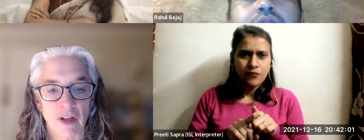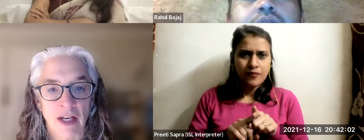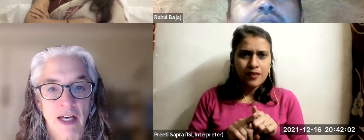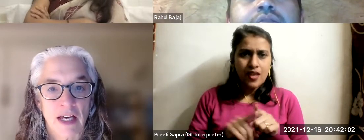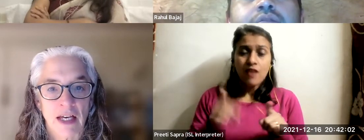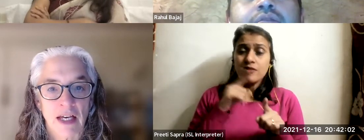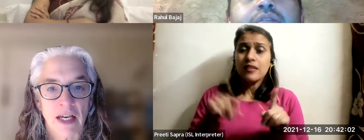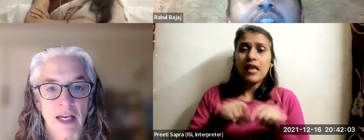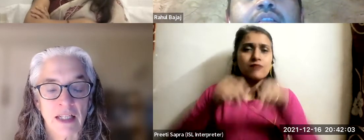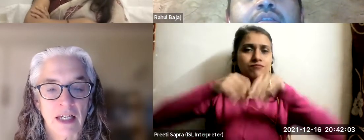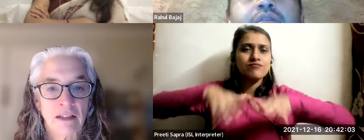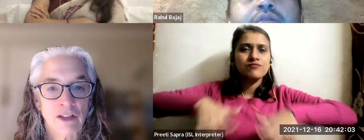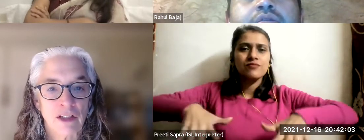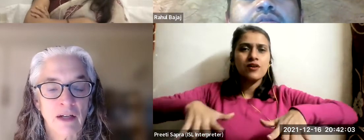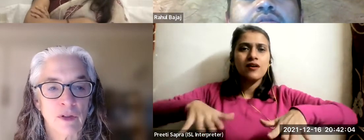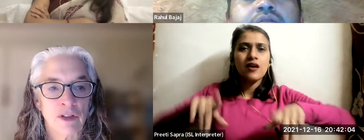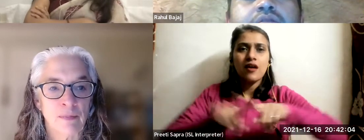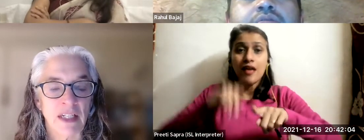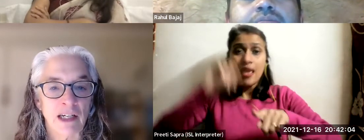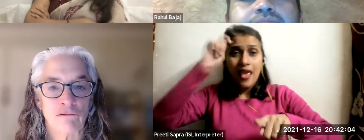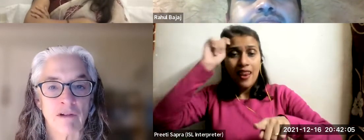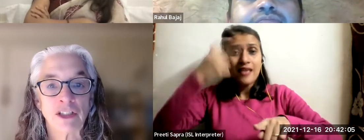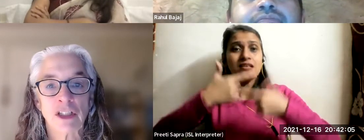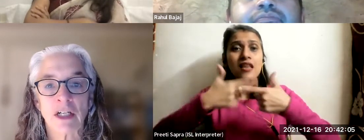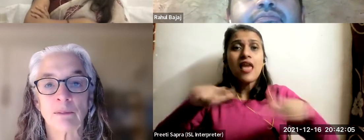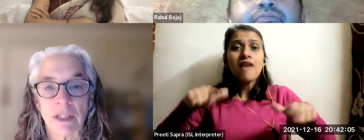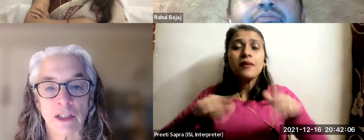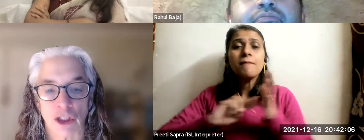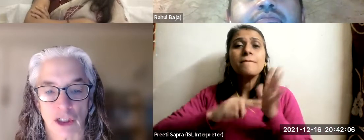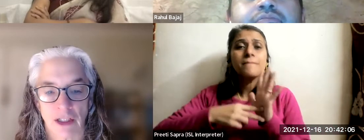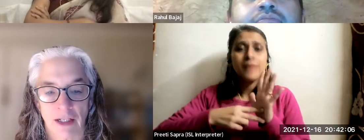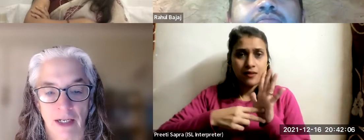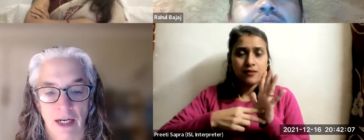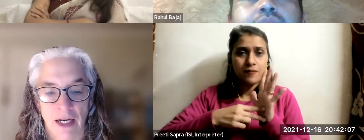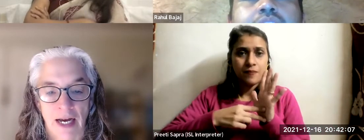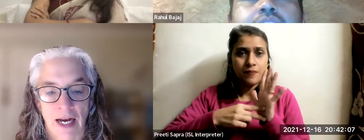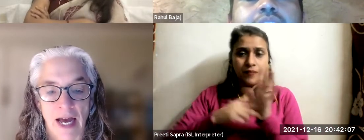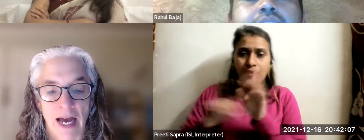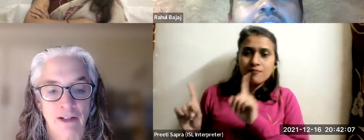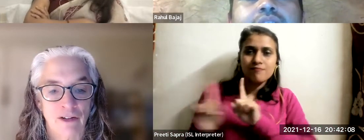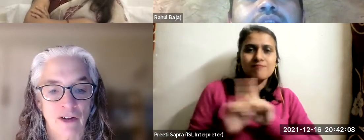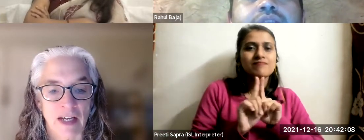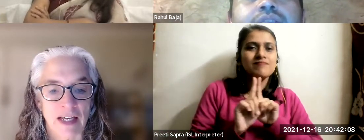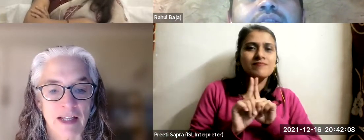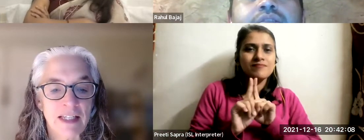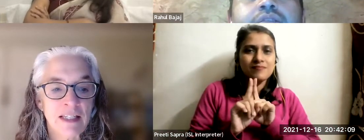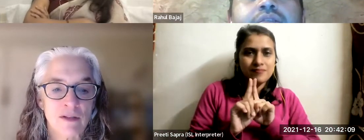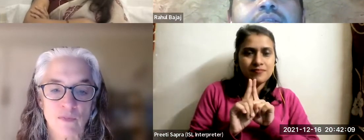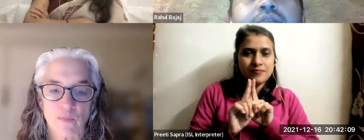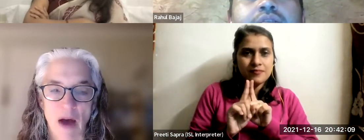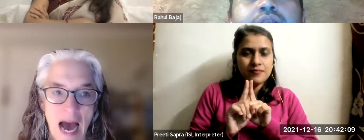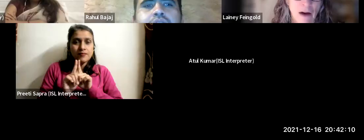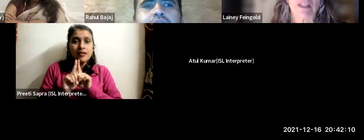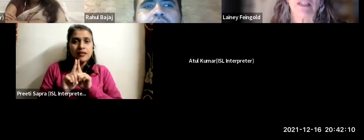roots in the English language meaning wretched complainer. Right. And this